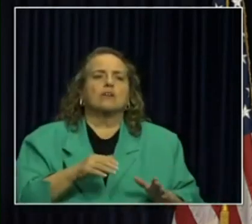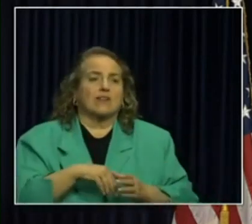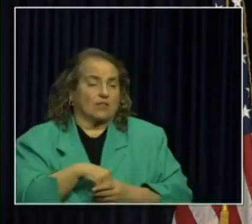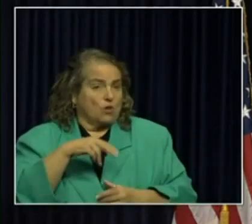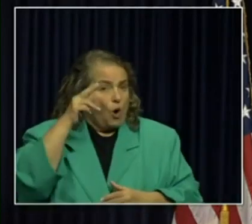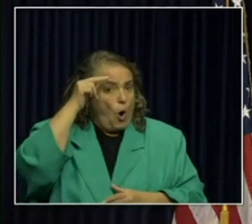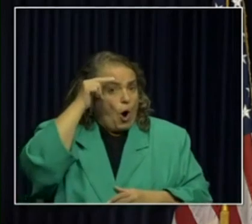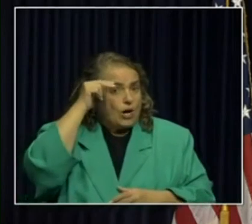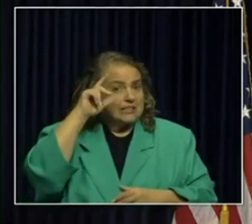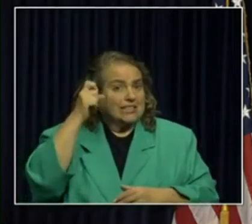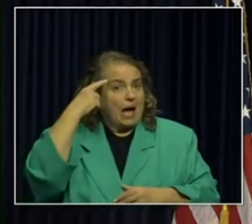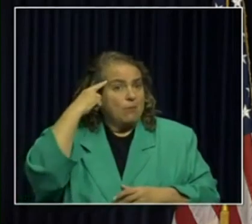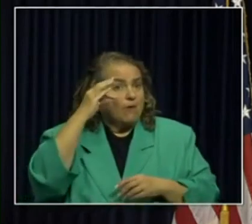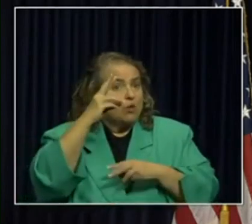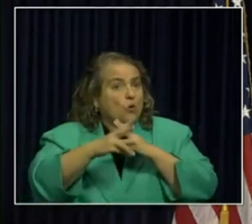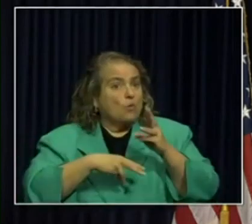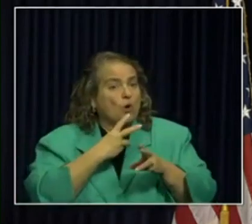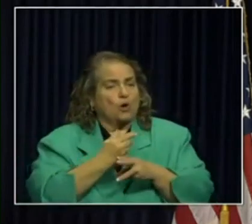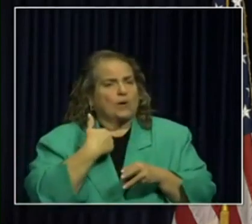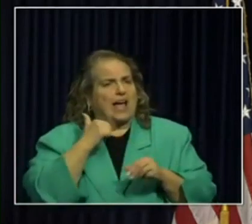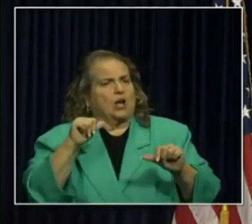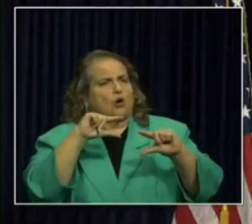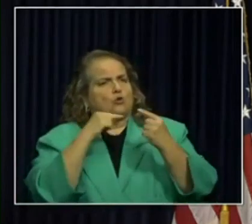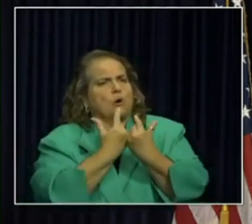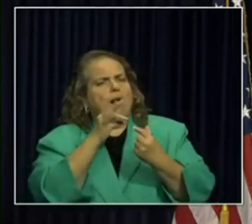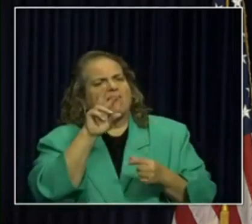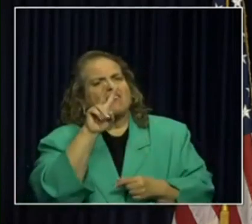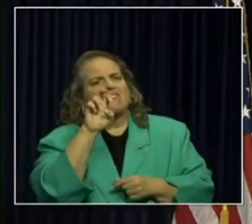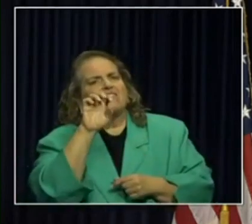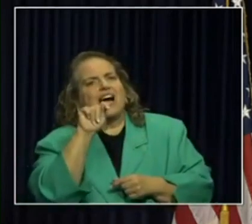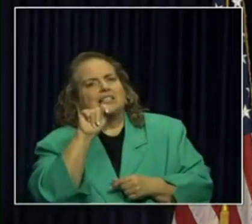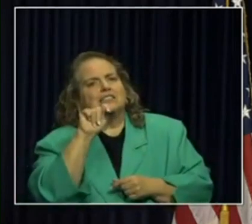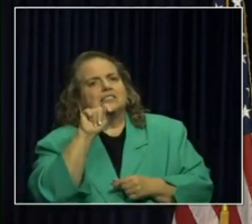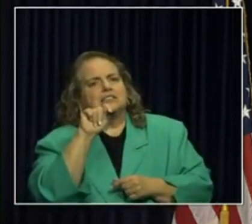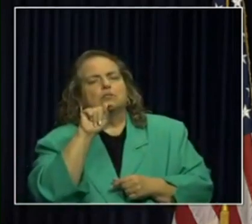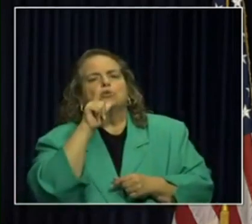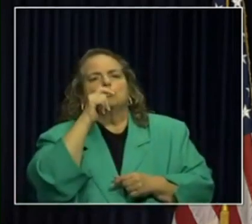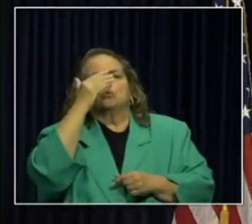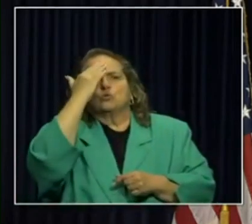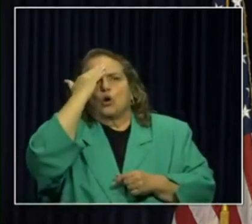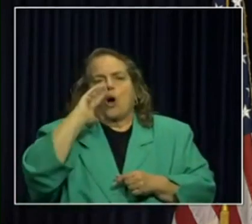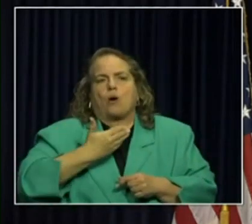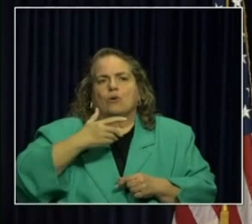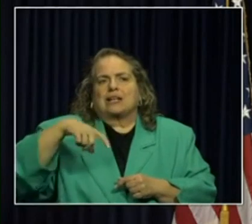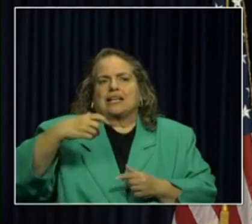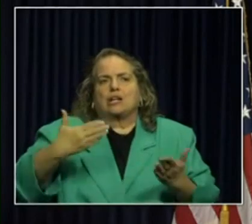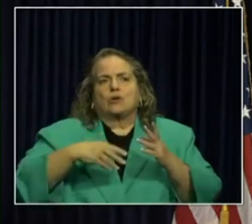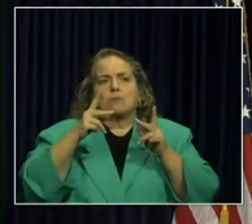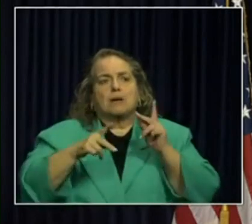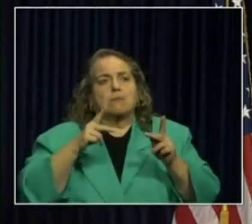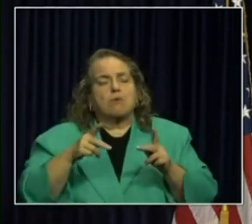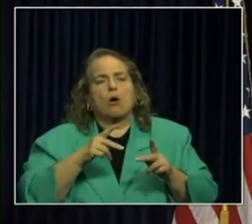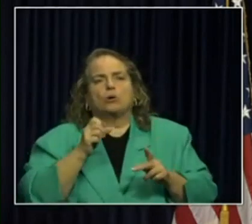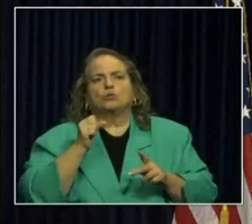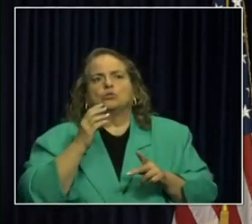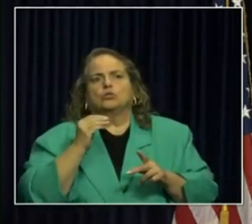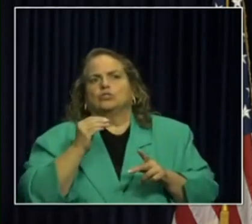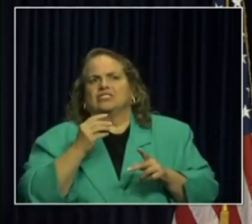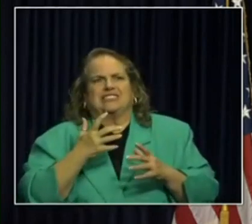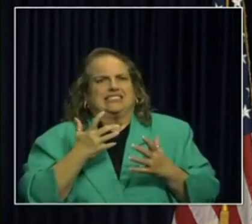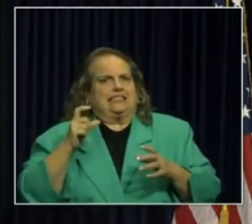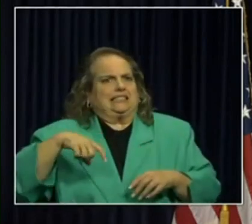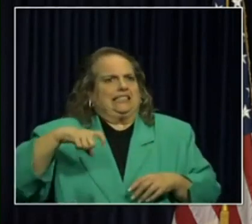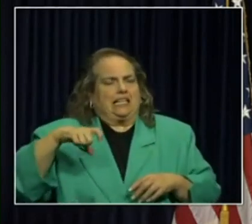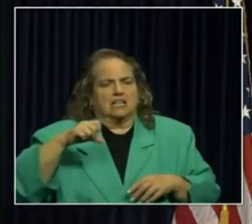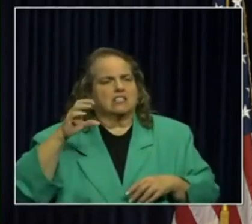world, we also had a group of veterinarians that came together knowing the need was so great here for our people and making sure that they